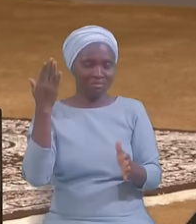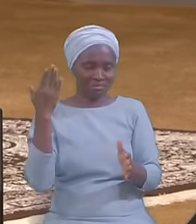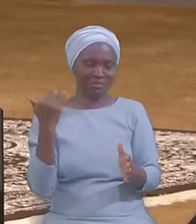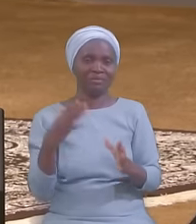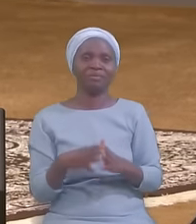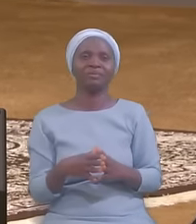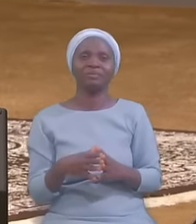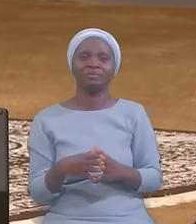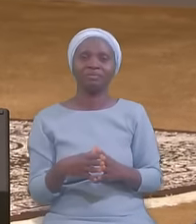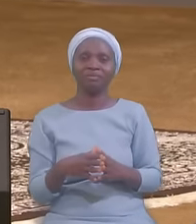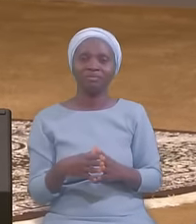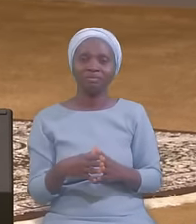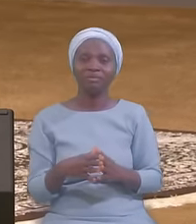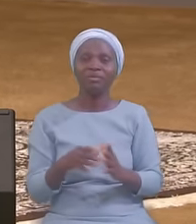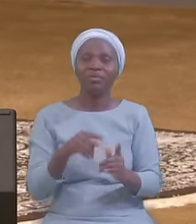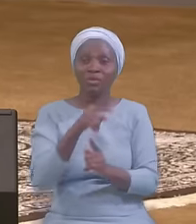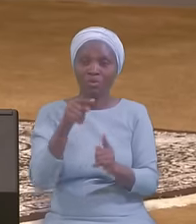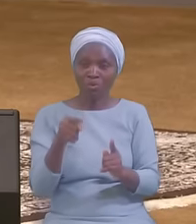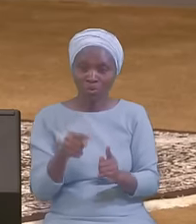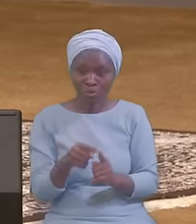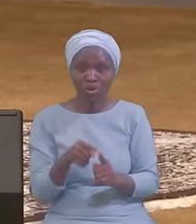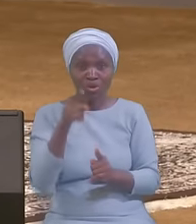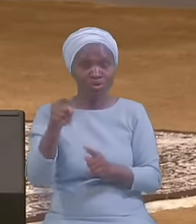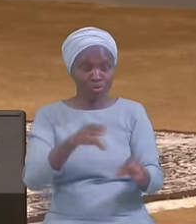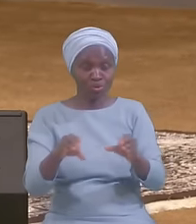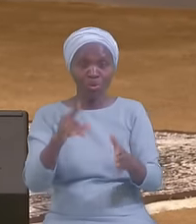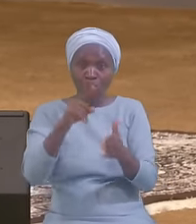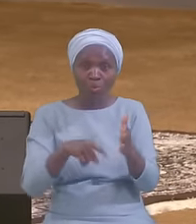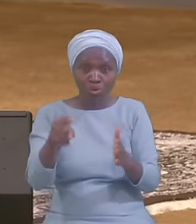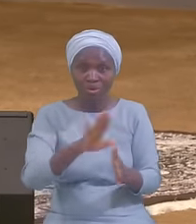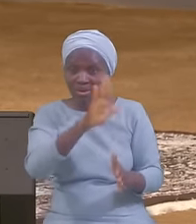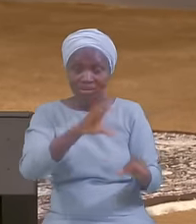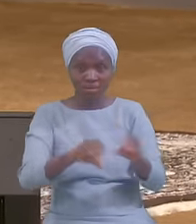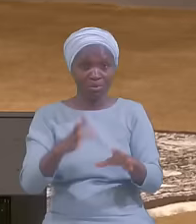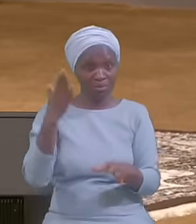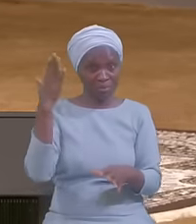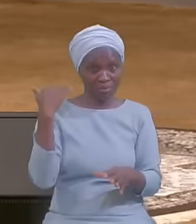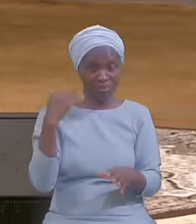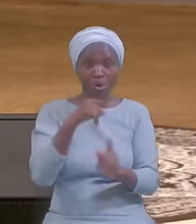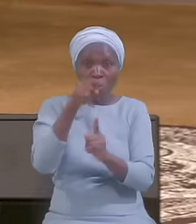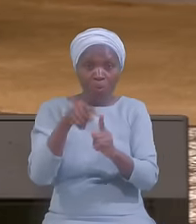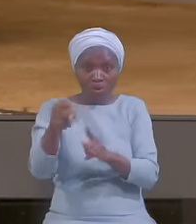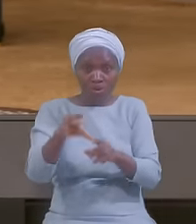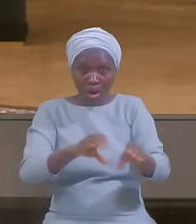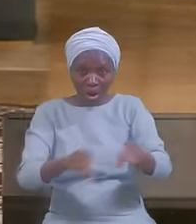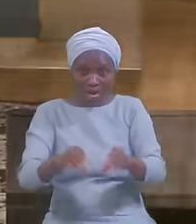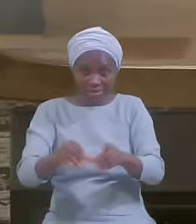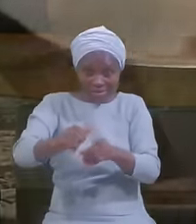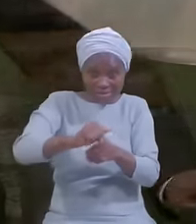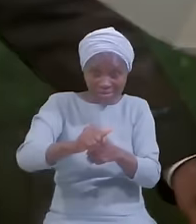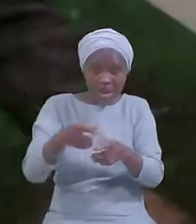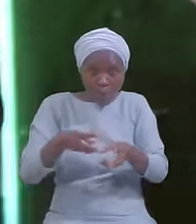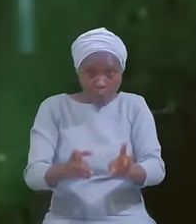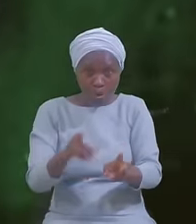this fashion. When you do what you've never done, when you act the way